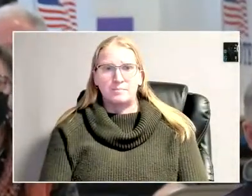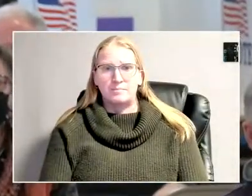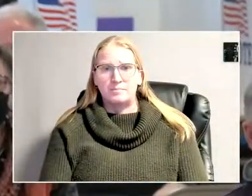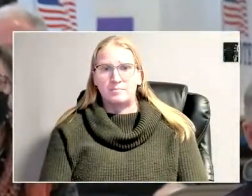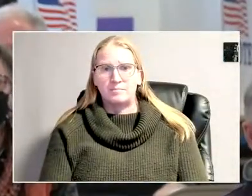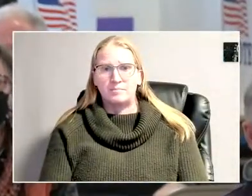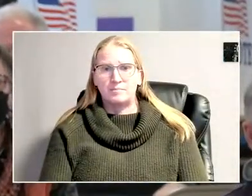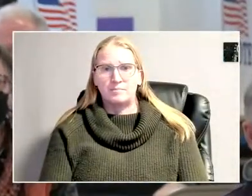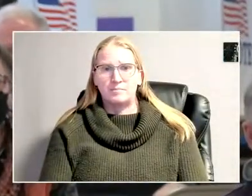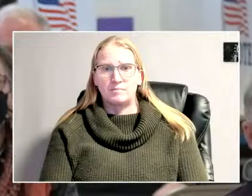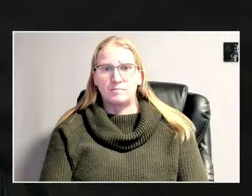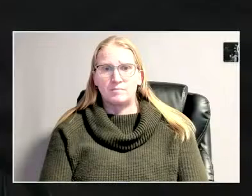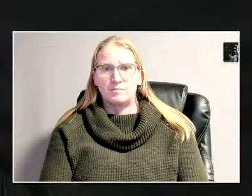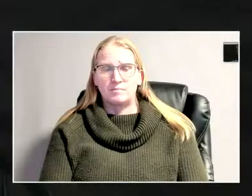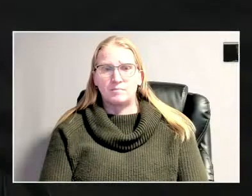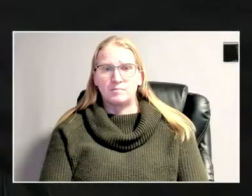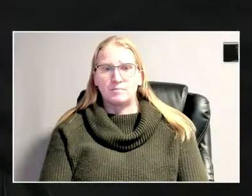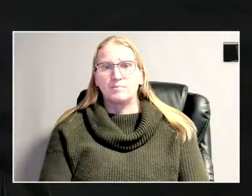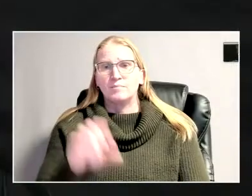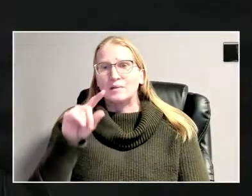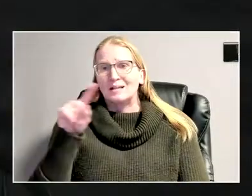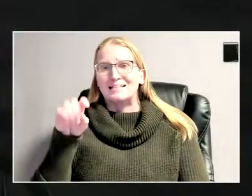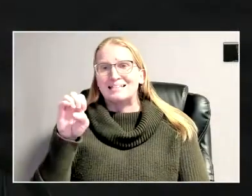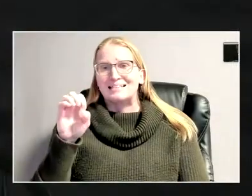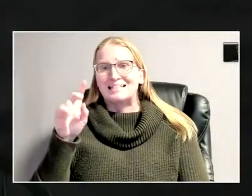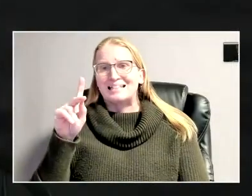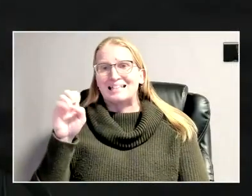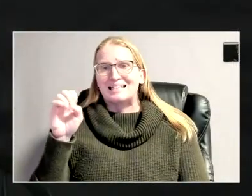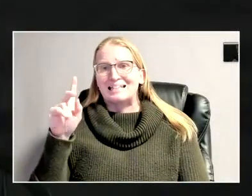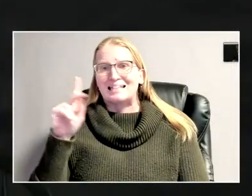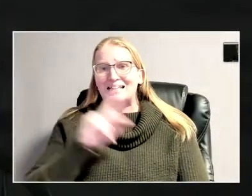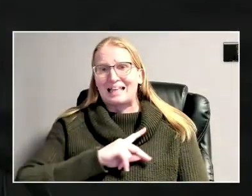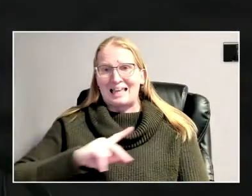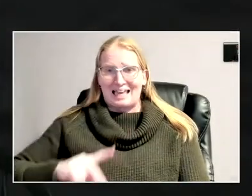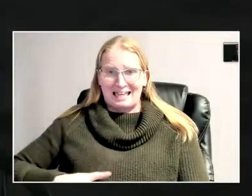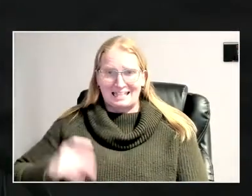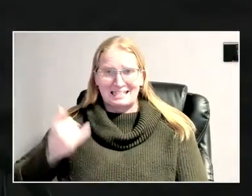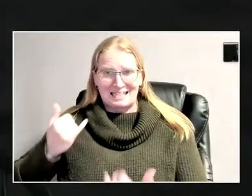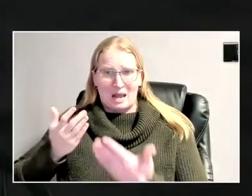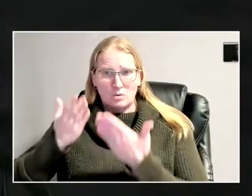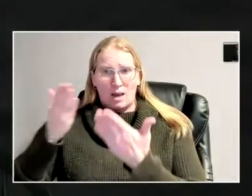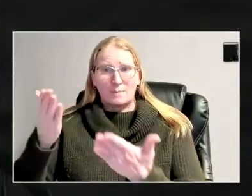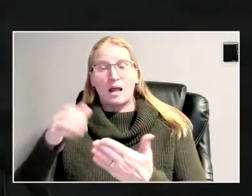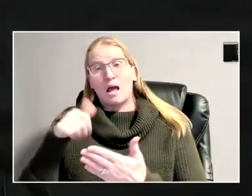Zeke Zeke King is nominated any further